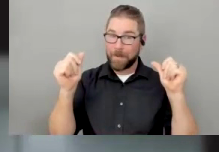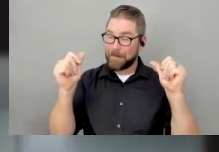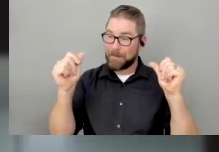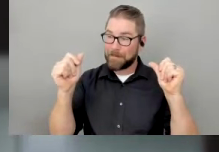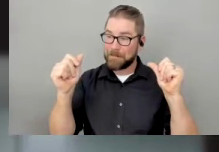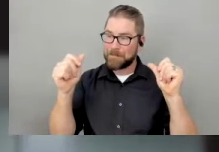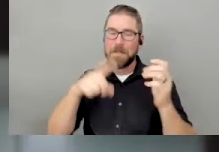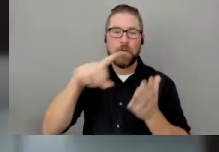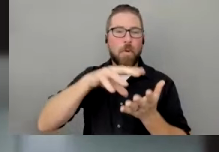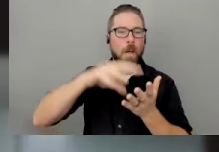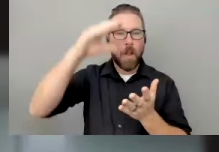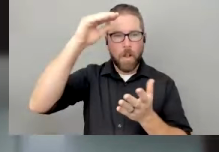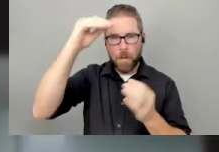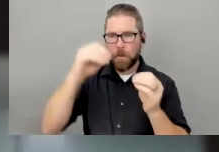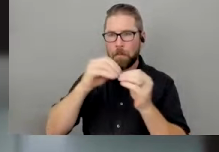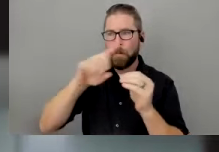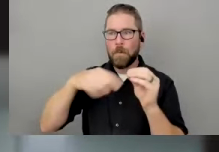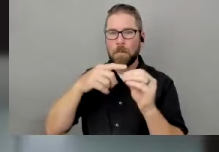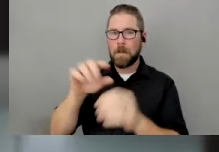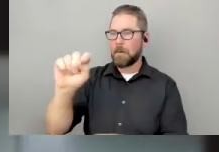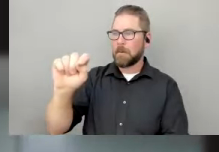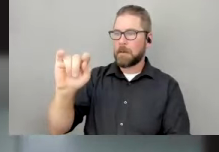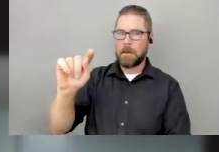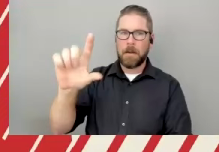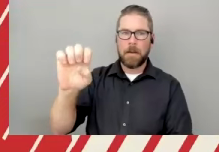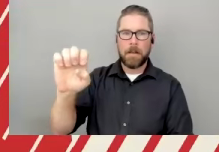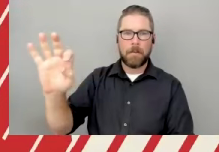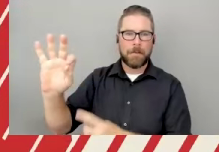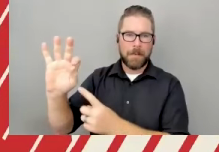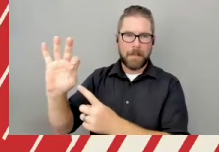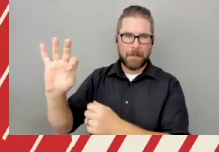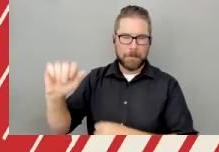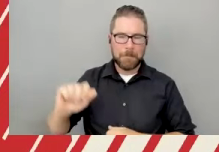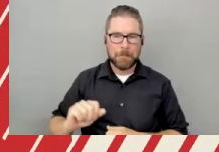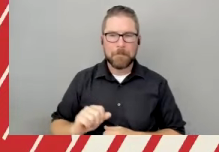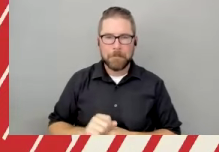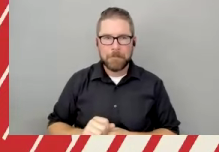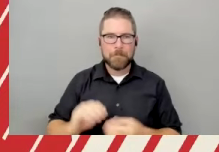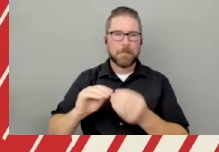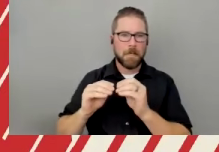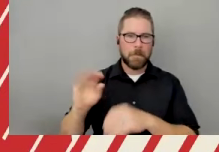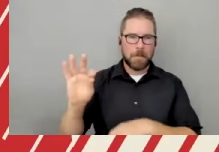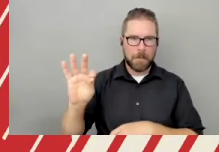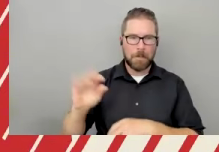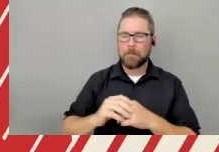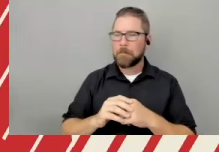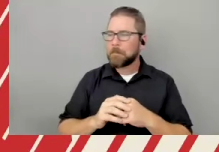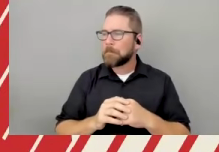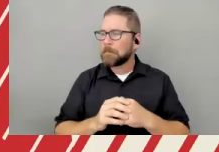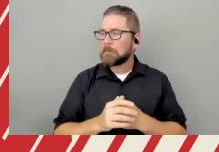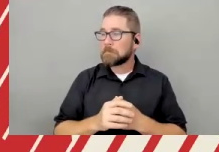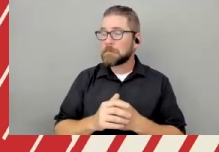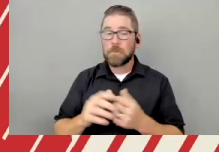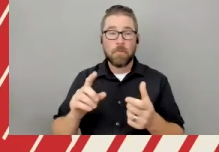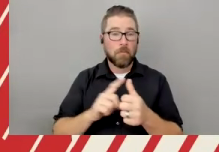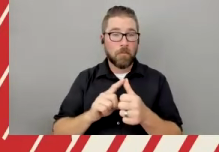more about Title IX if you don't already know what it is. So let's go ahead and start with some introductions before